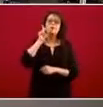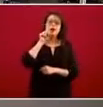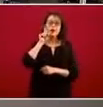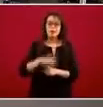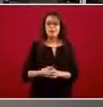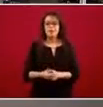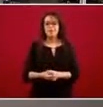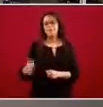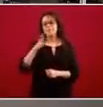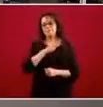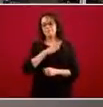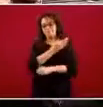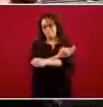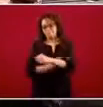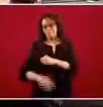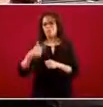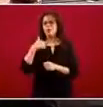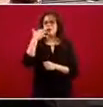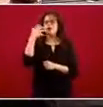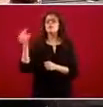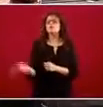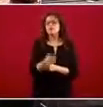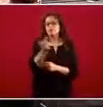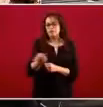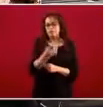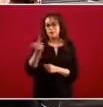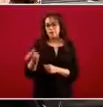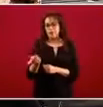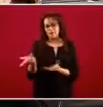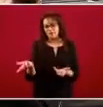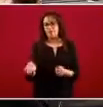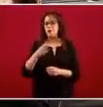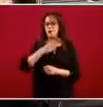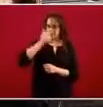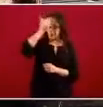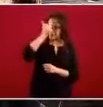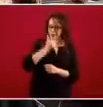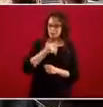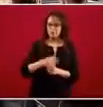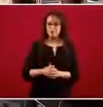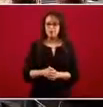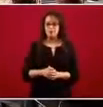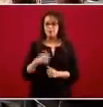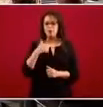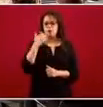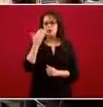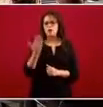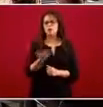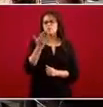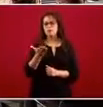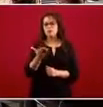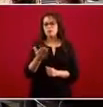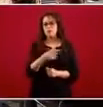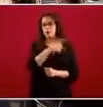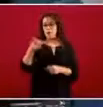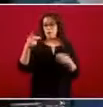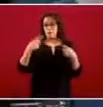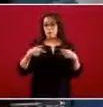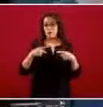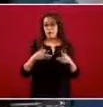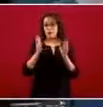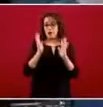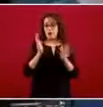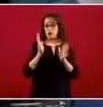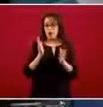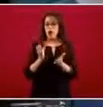Tomorrow. The ones who didn't get to ask today will get to ask tomorrow. Thank you. First of all, about